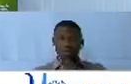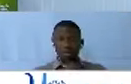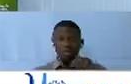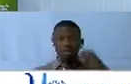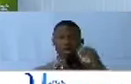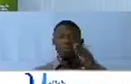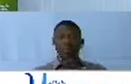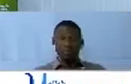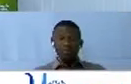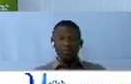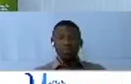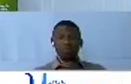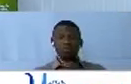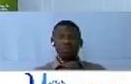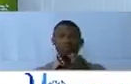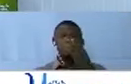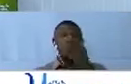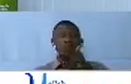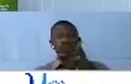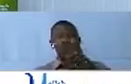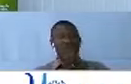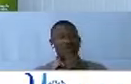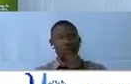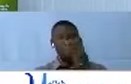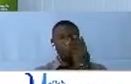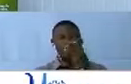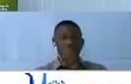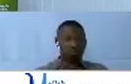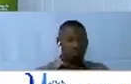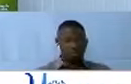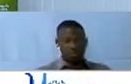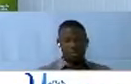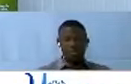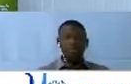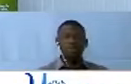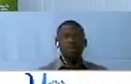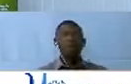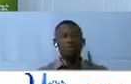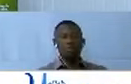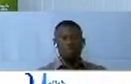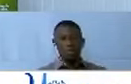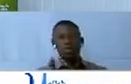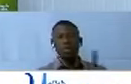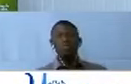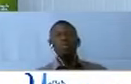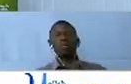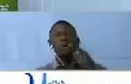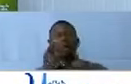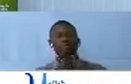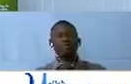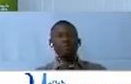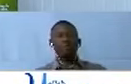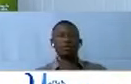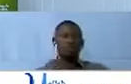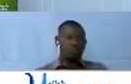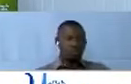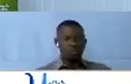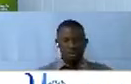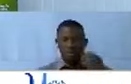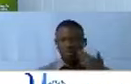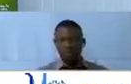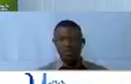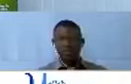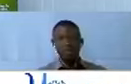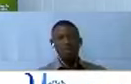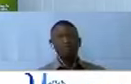coup d'etat. Ben samali jetu mino yara coup d'etat manke follow. But I reported after the coup d'etat. But in tatan dan kuje utumu